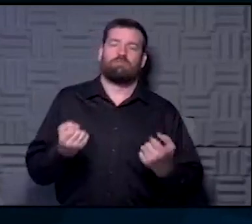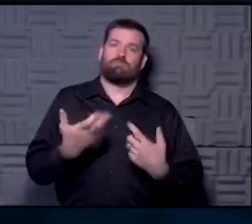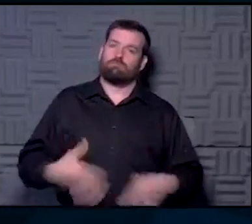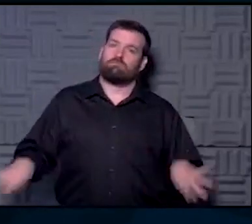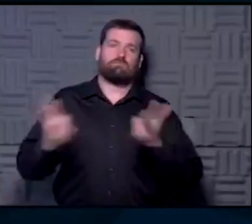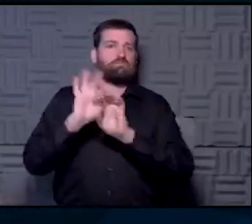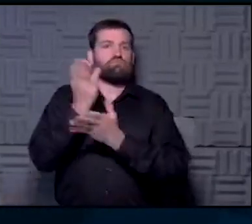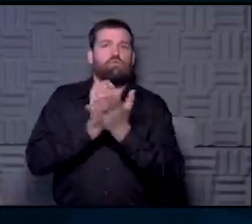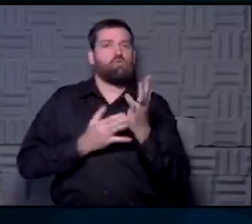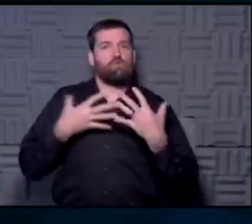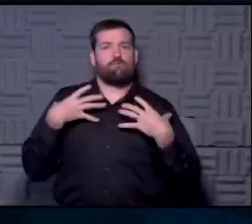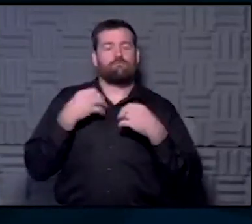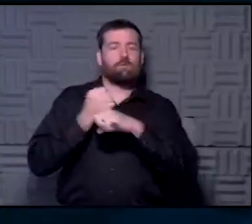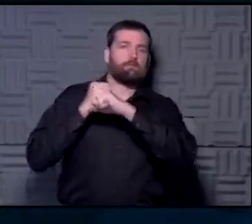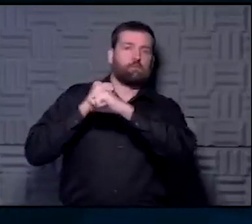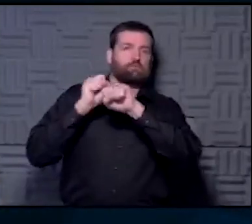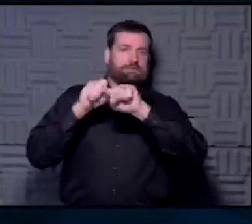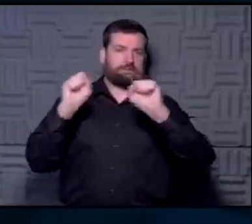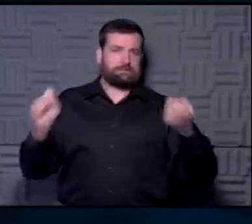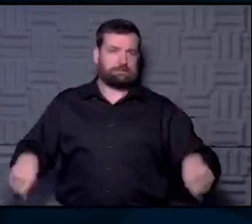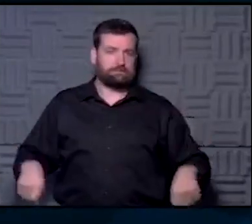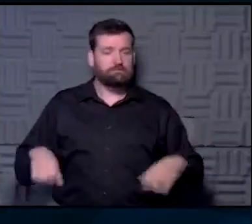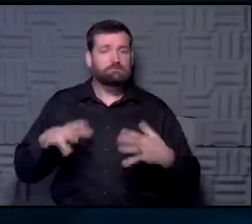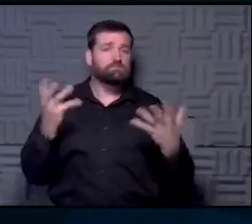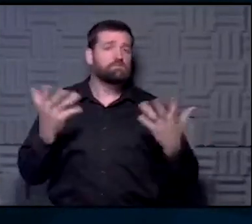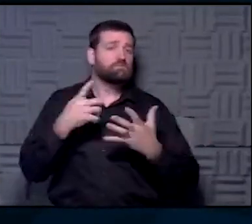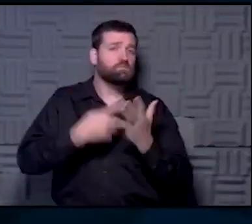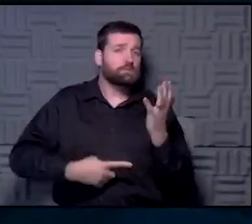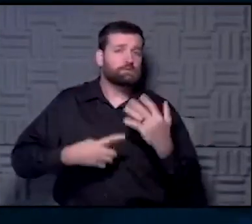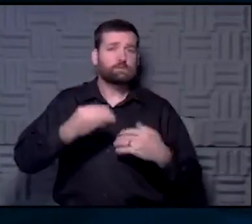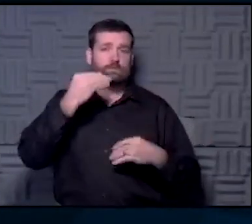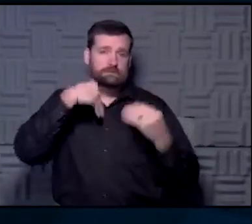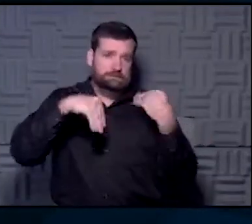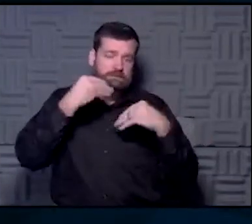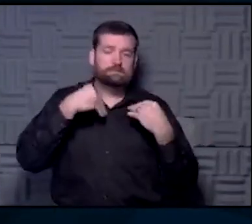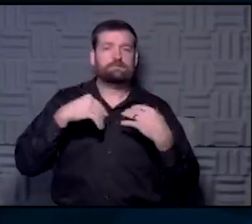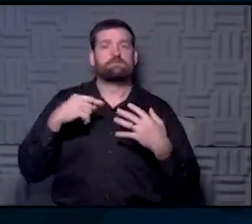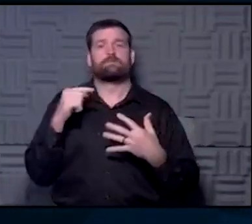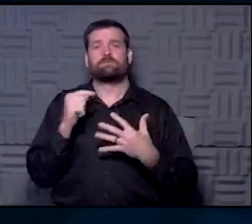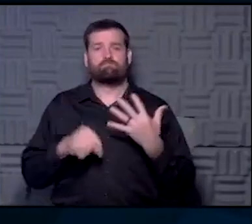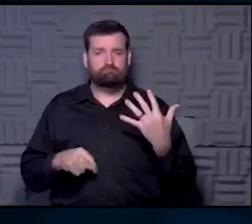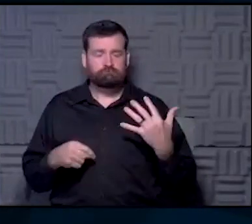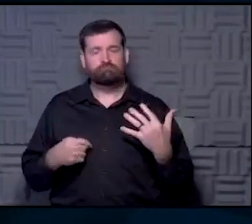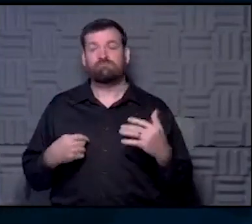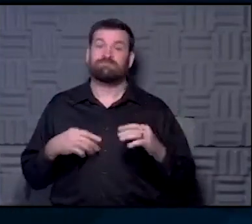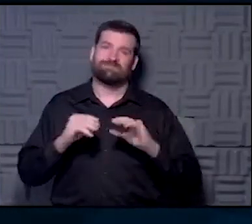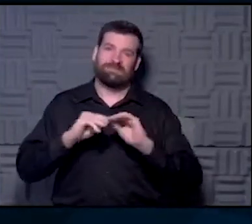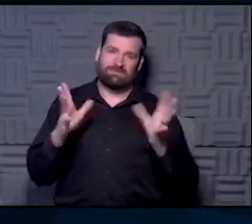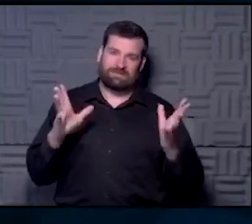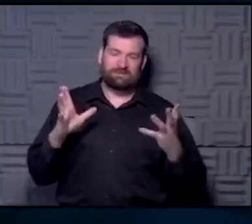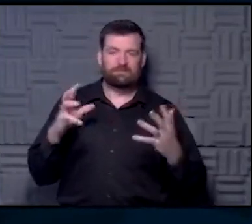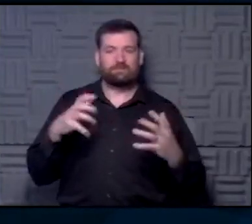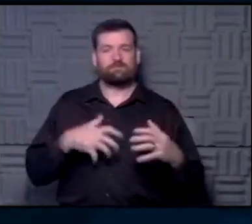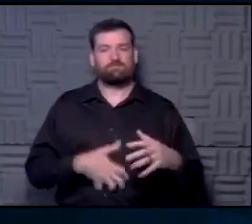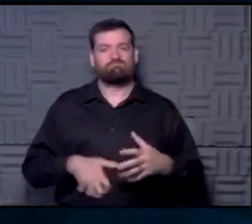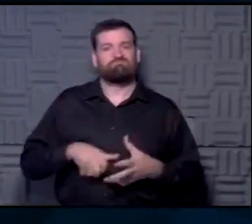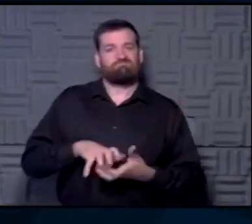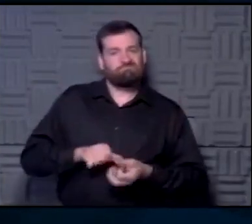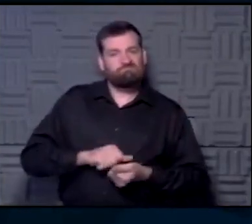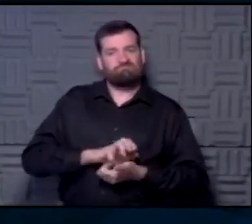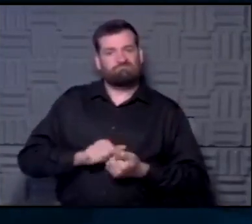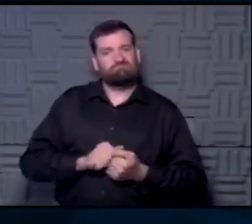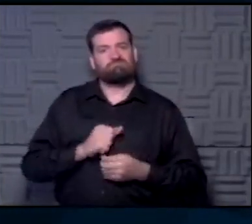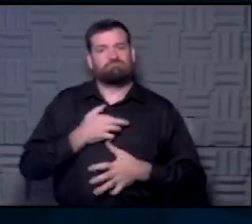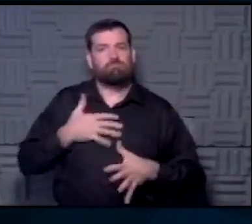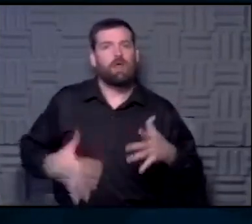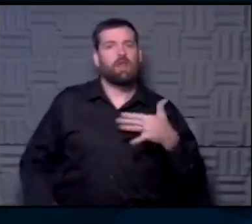system. So as far as nutrition is concerned and immune system, what we can, obviously digestion and absorption of nutrients.